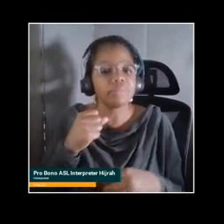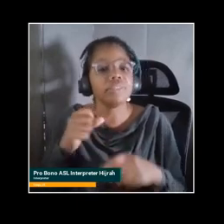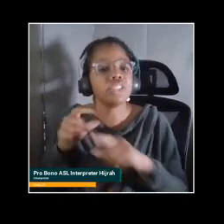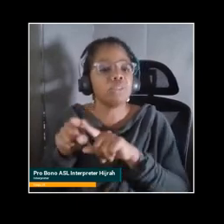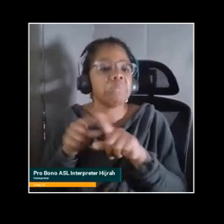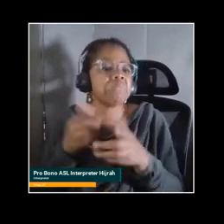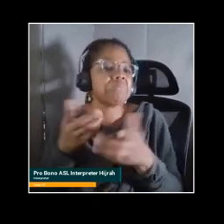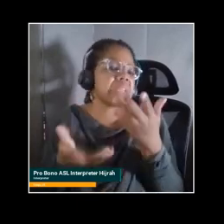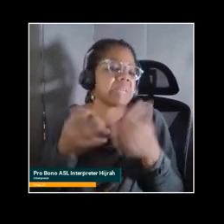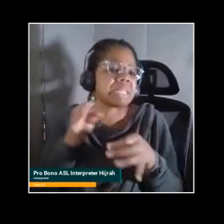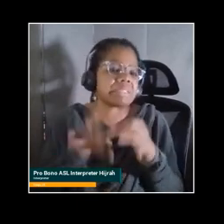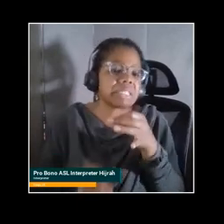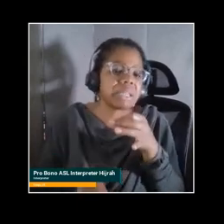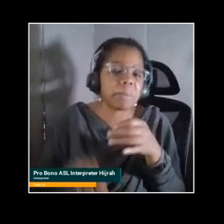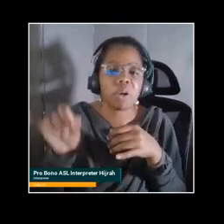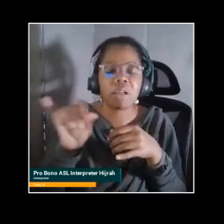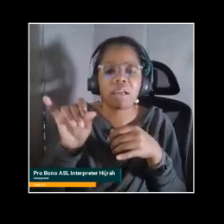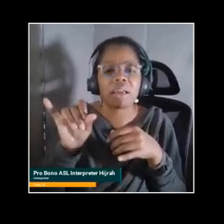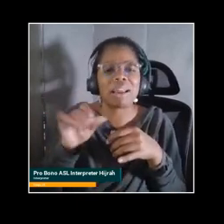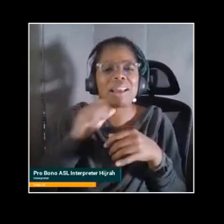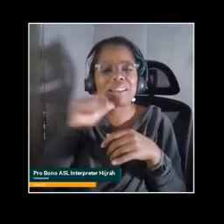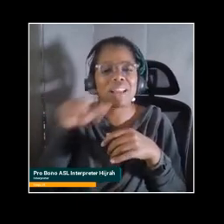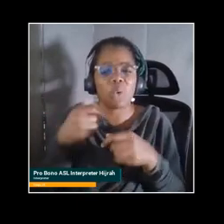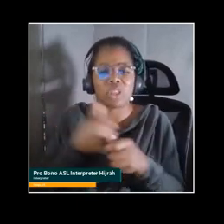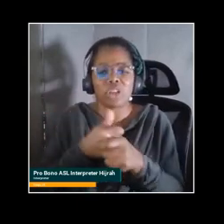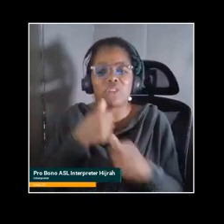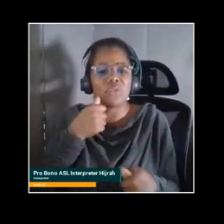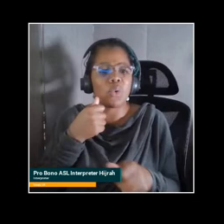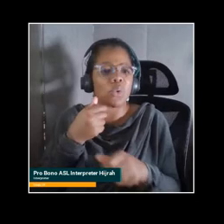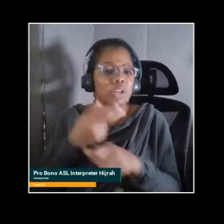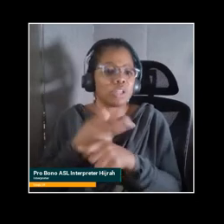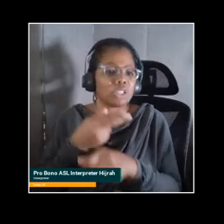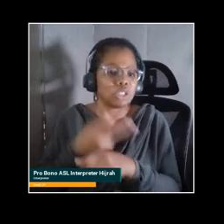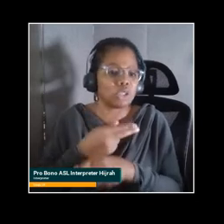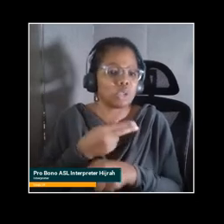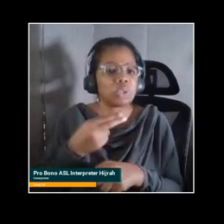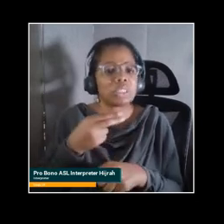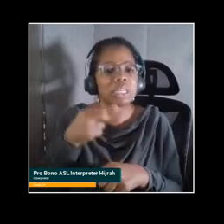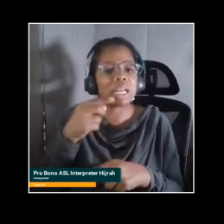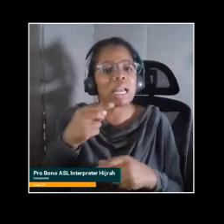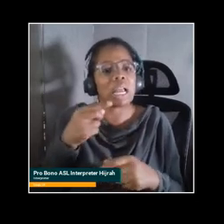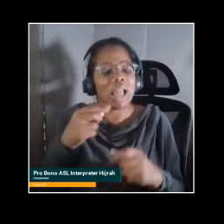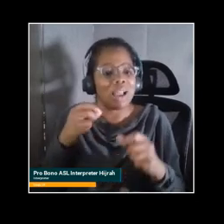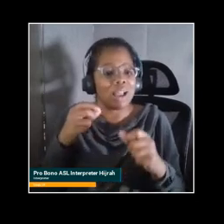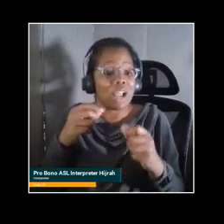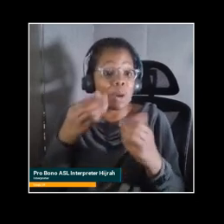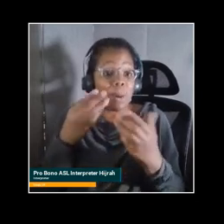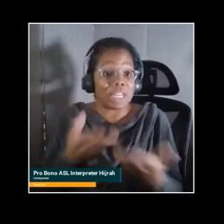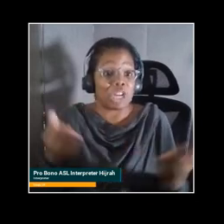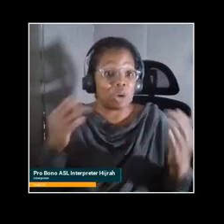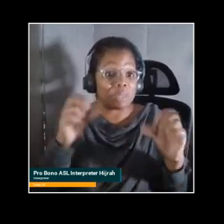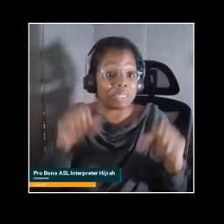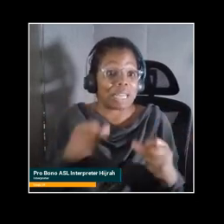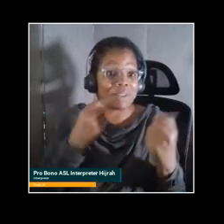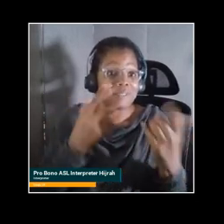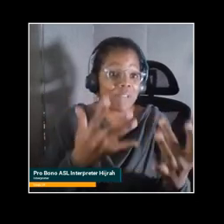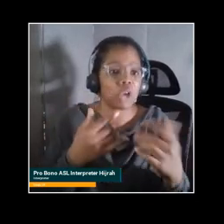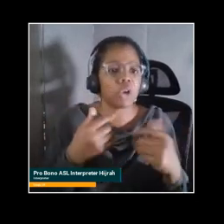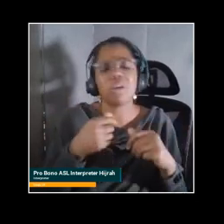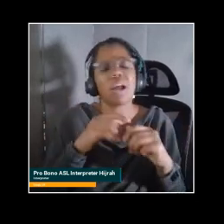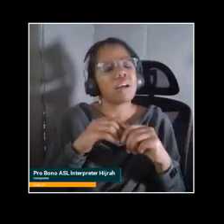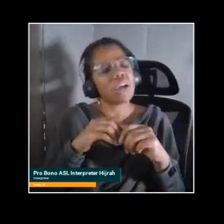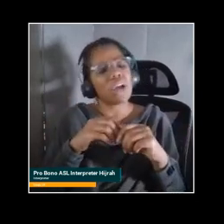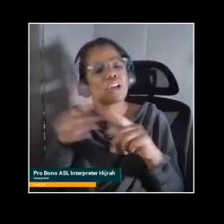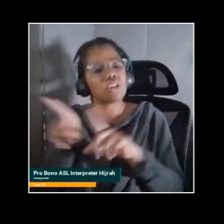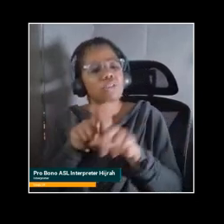simple as something that just avoiding using of flammable construction materials and methods. It also have some